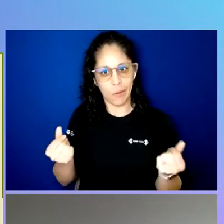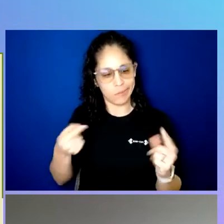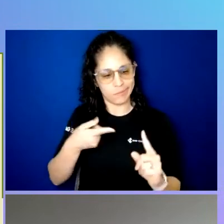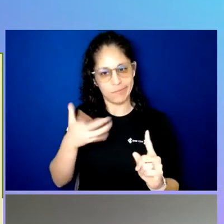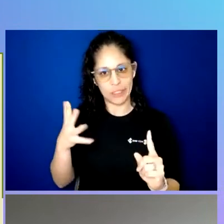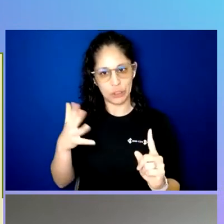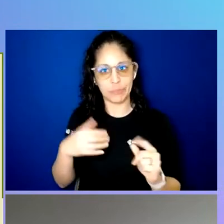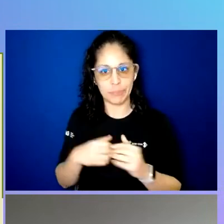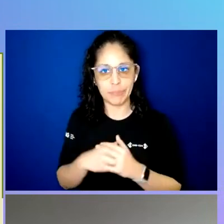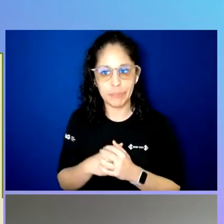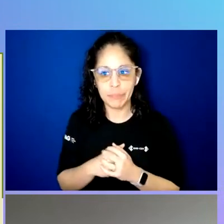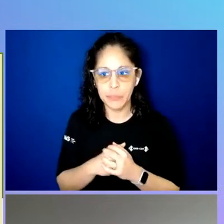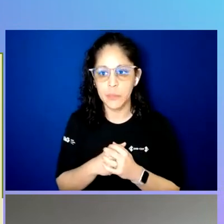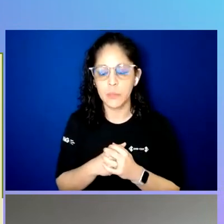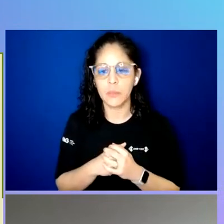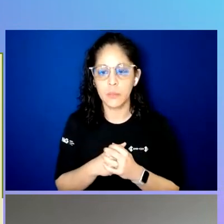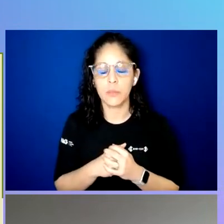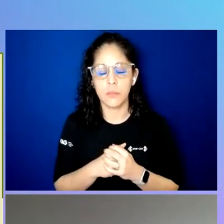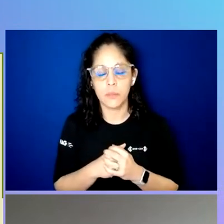Big mention once more,